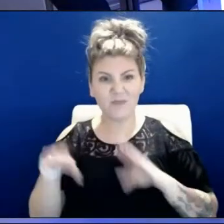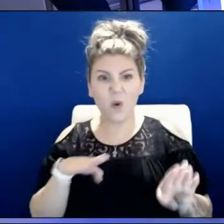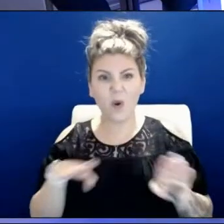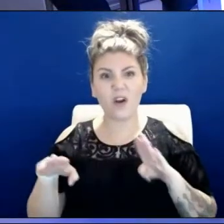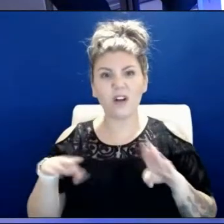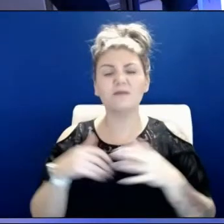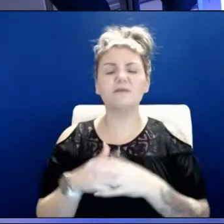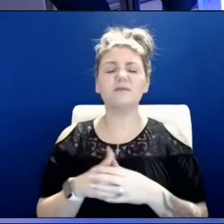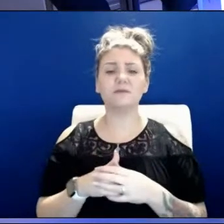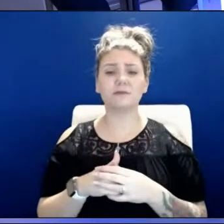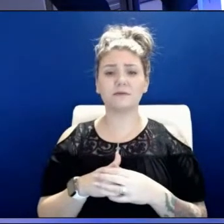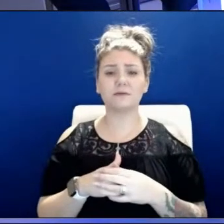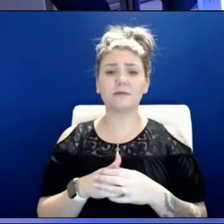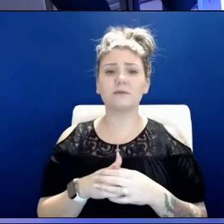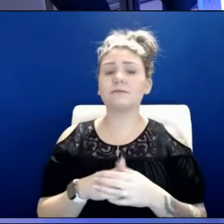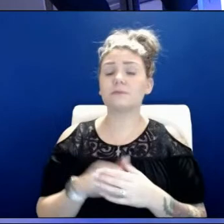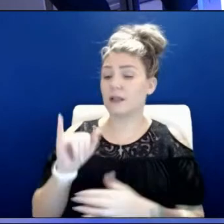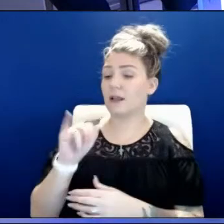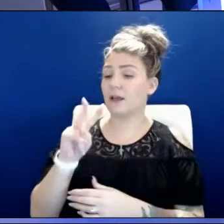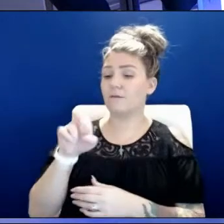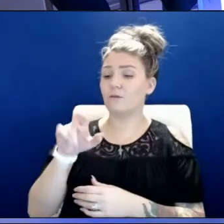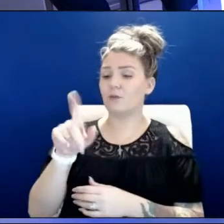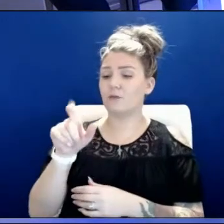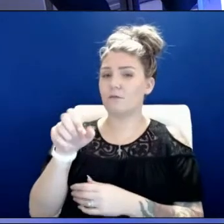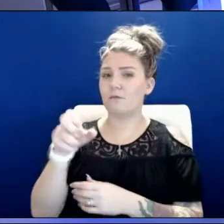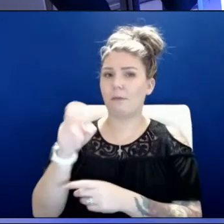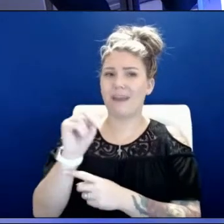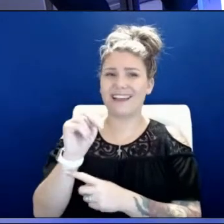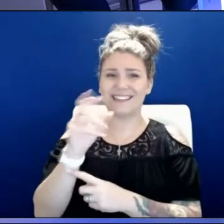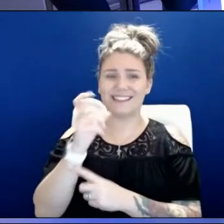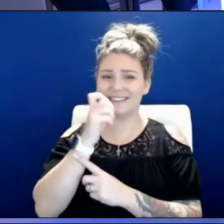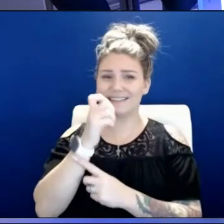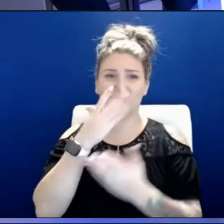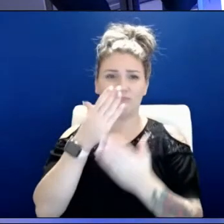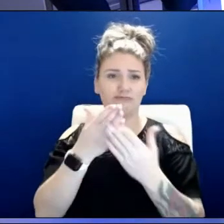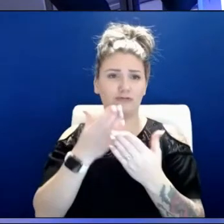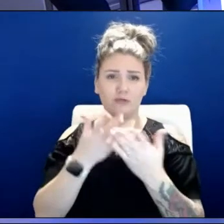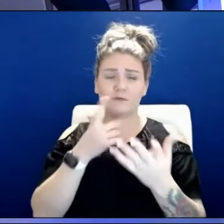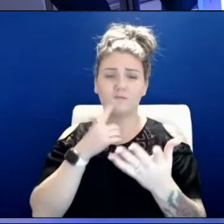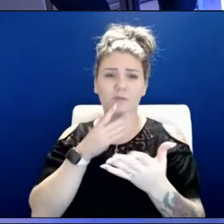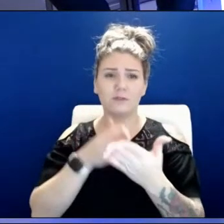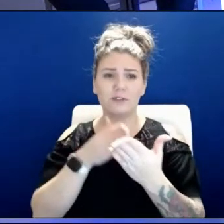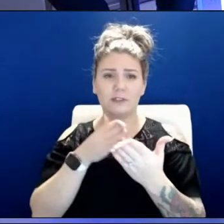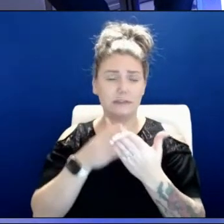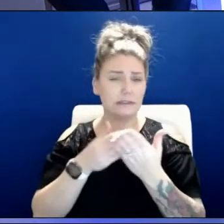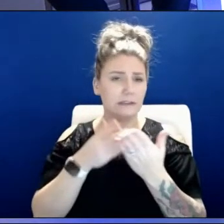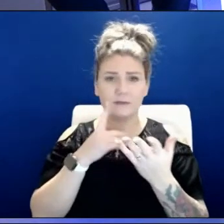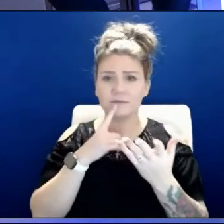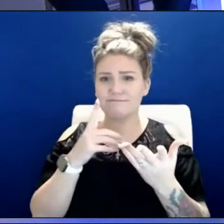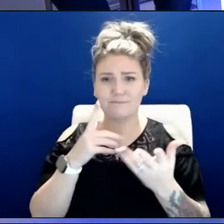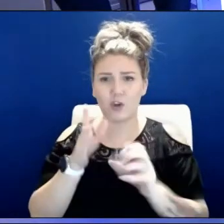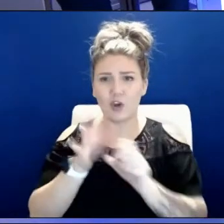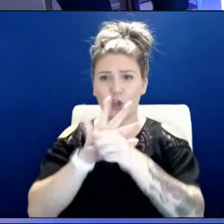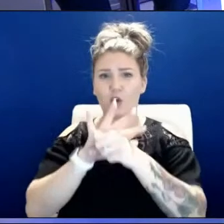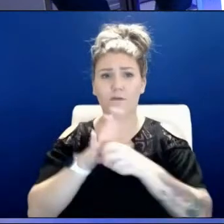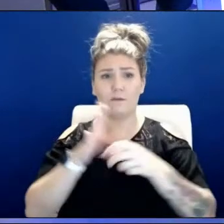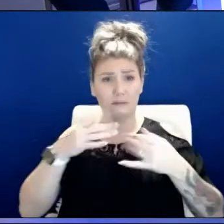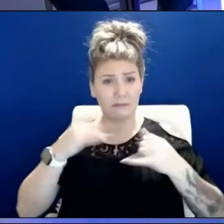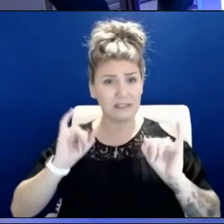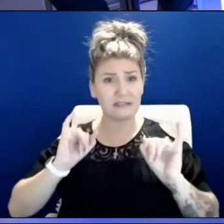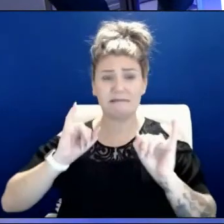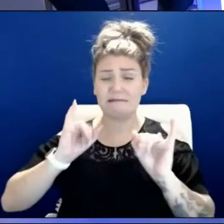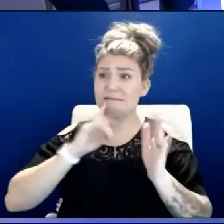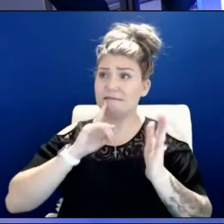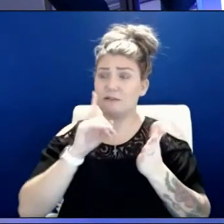not yet proven effective against COVID, the research does continue. Dr. Castro, tell us about a trial for people who are interested